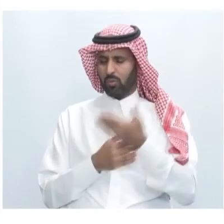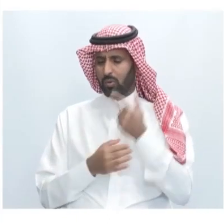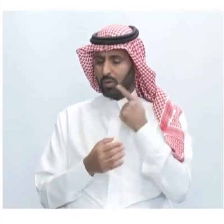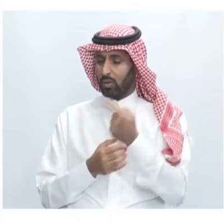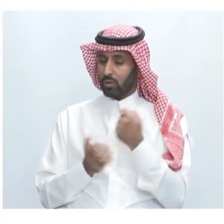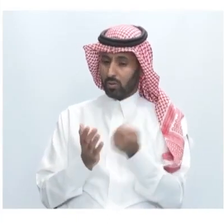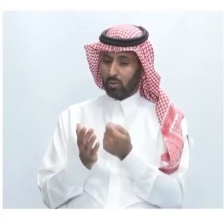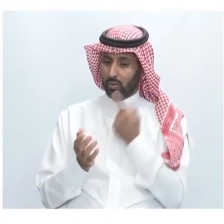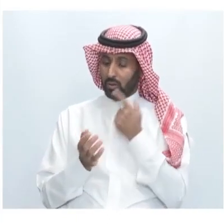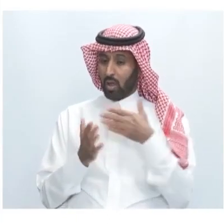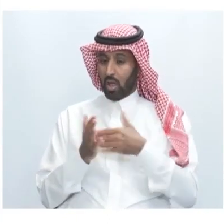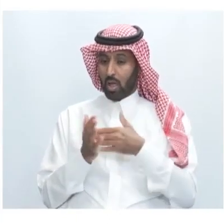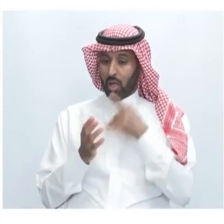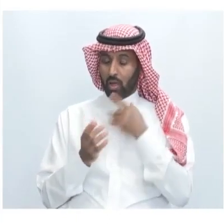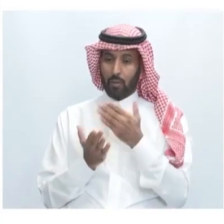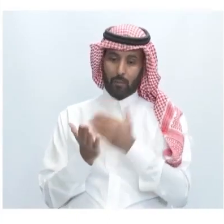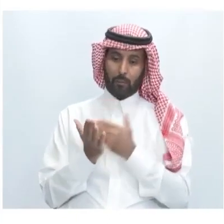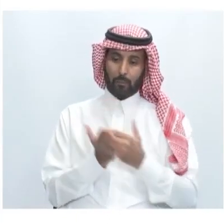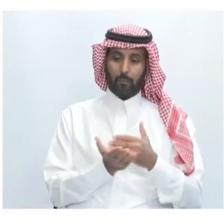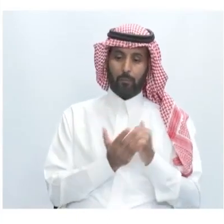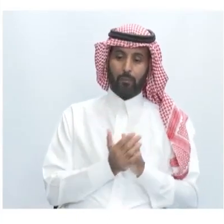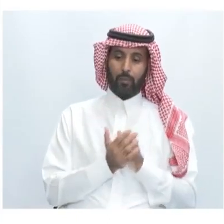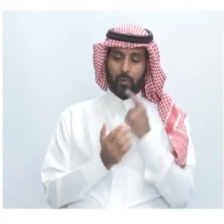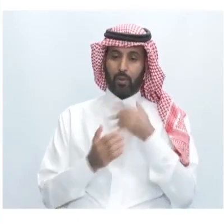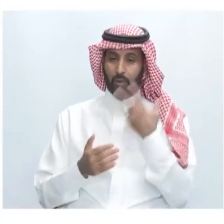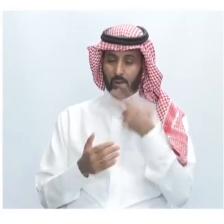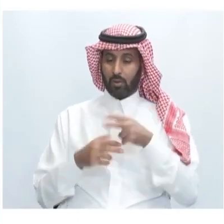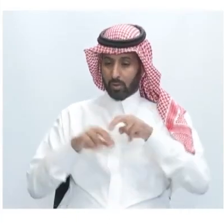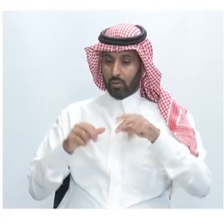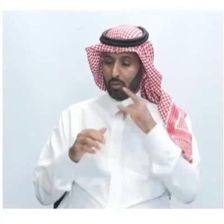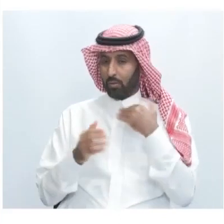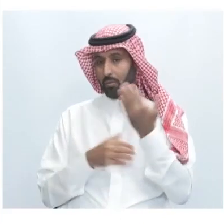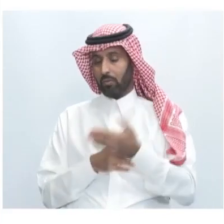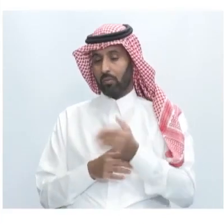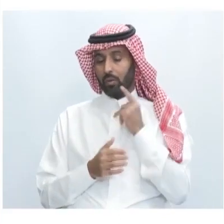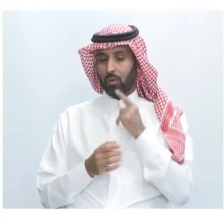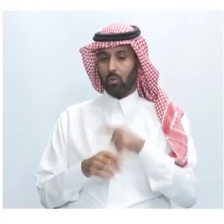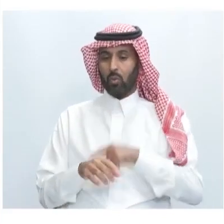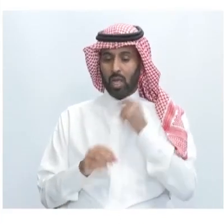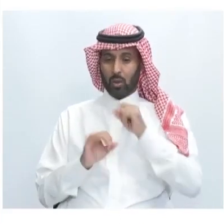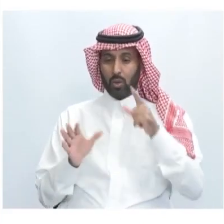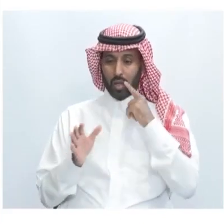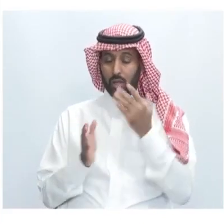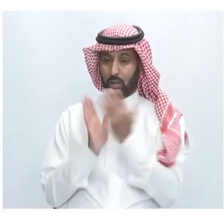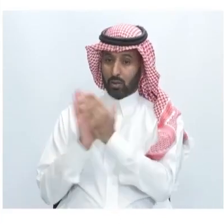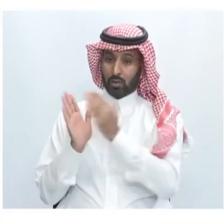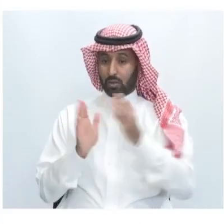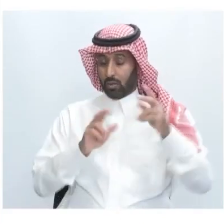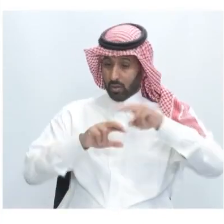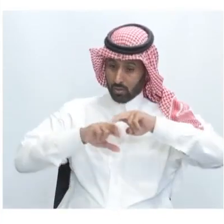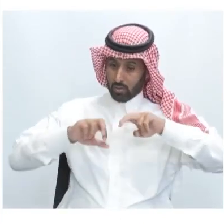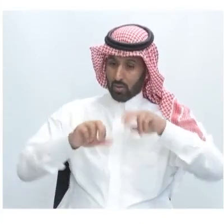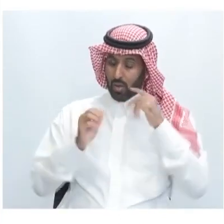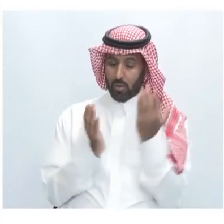asked to write a final paper. In fact, I was even looking forward to it. I spent weeks in the library researching my